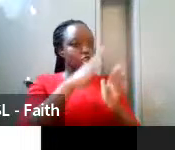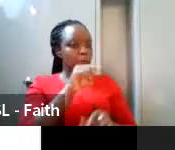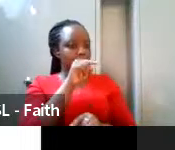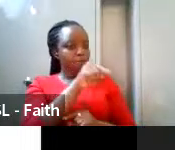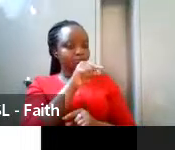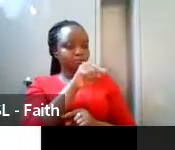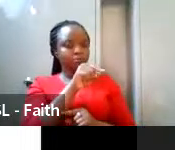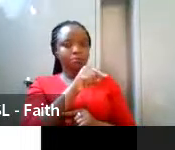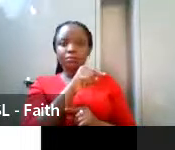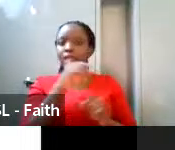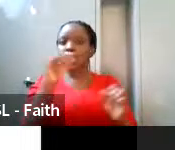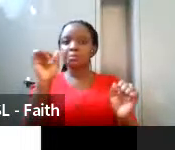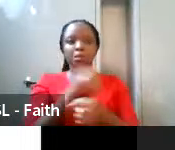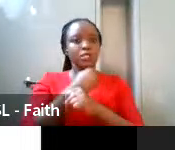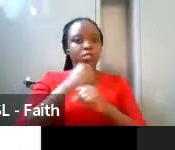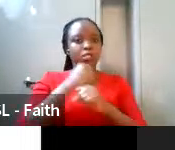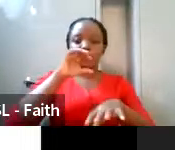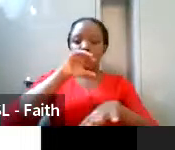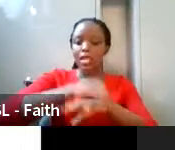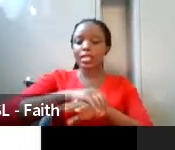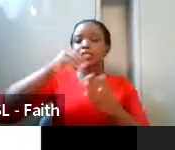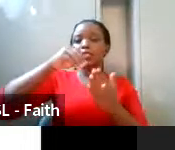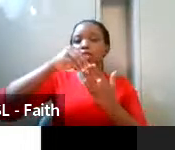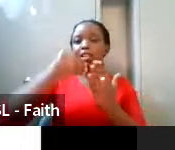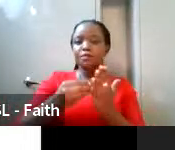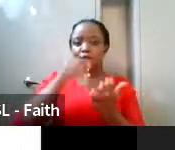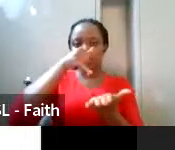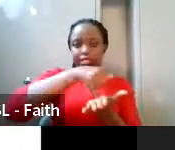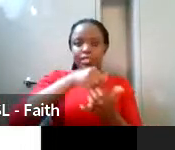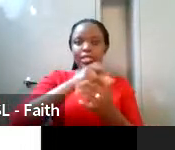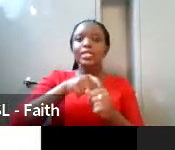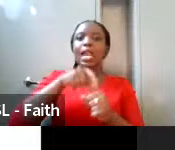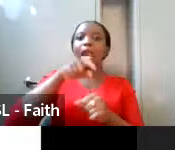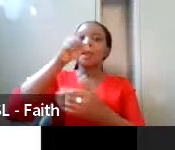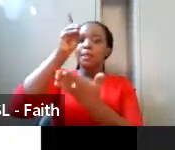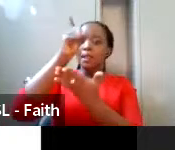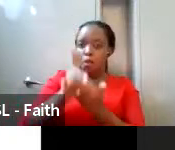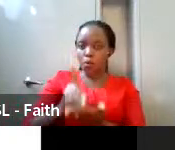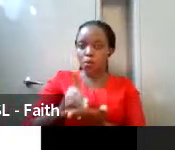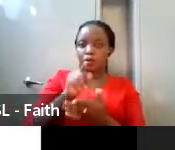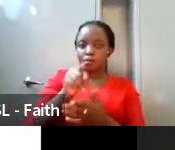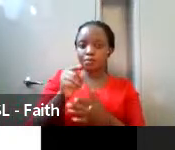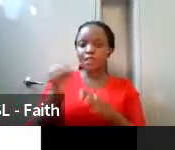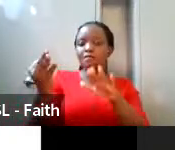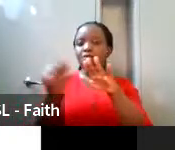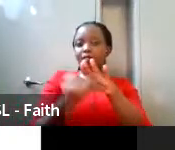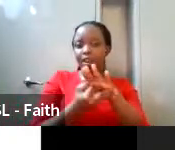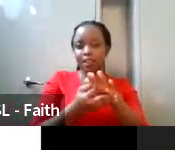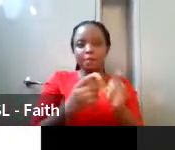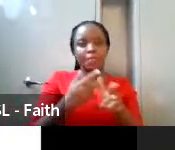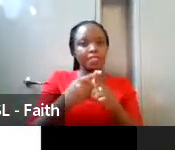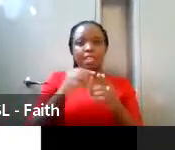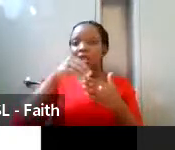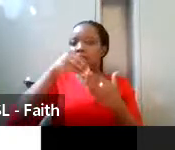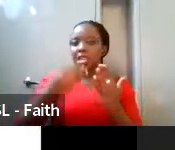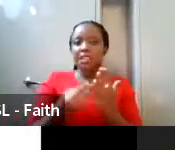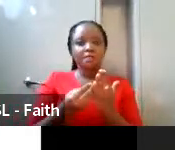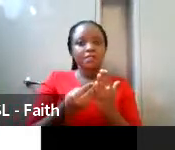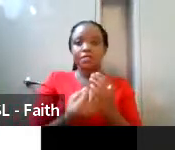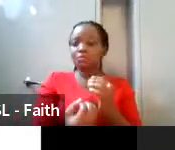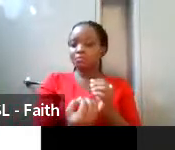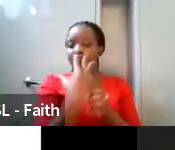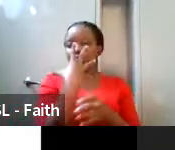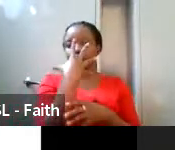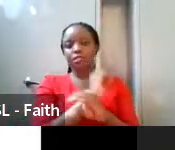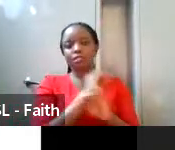are unable to claim this input VAT. When they download the auto-populated returns, those invoices are not reflecting there and